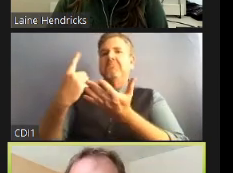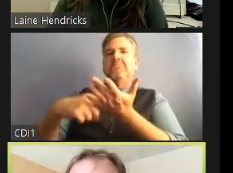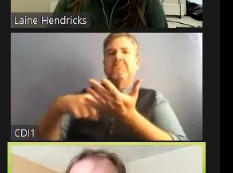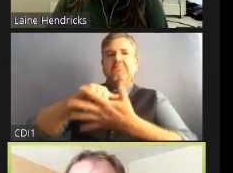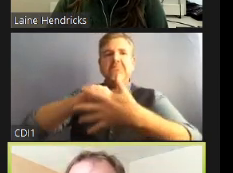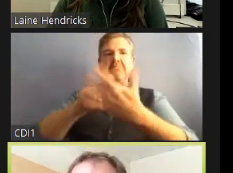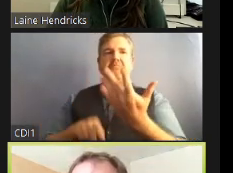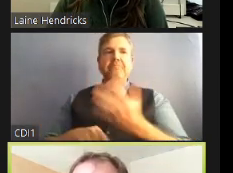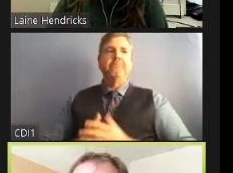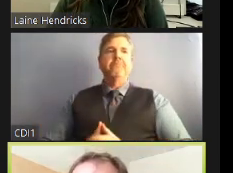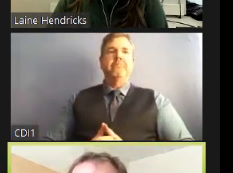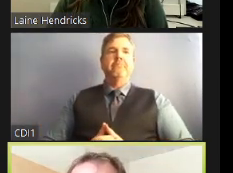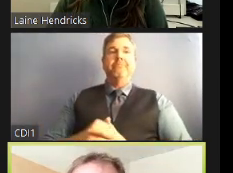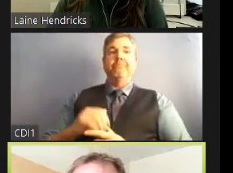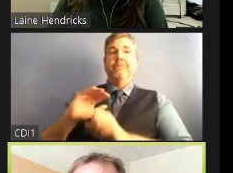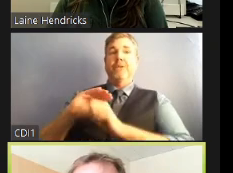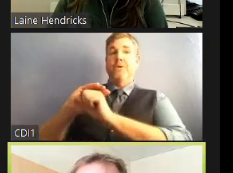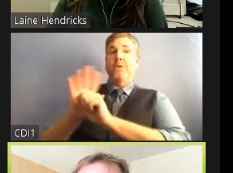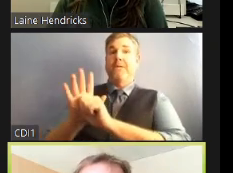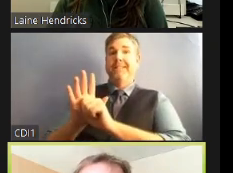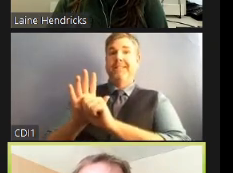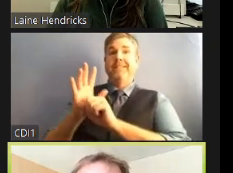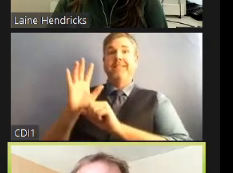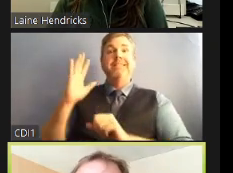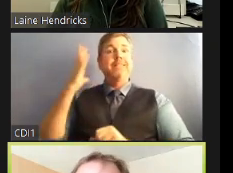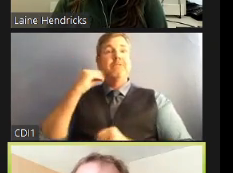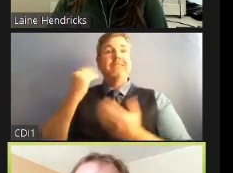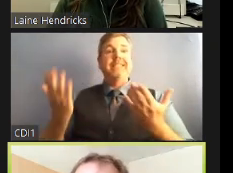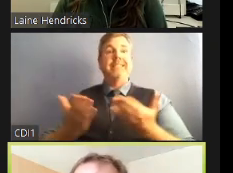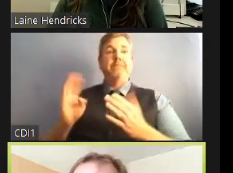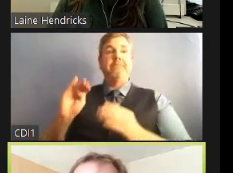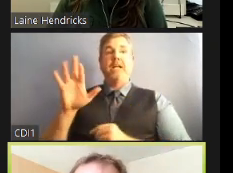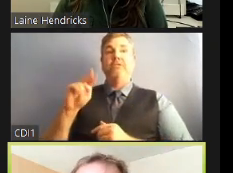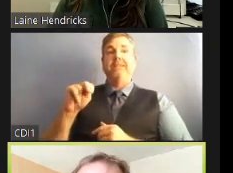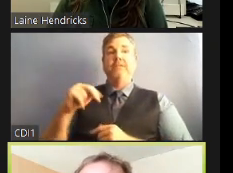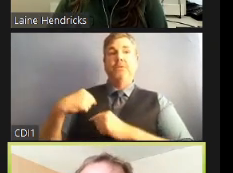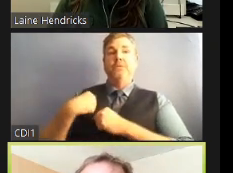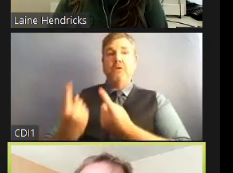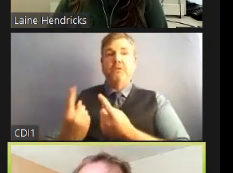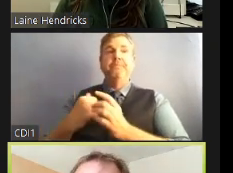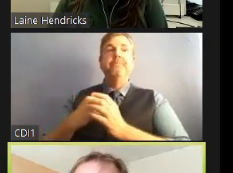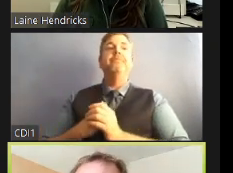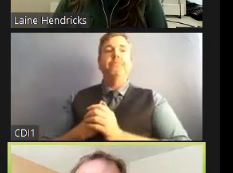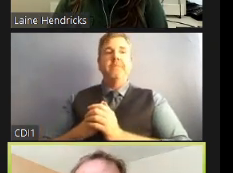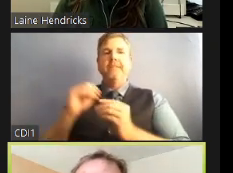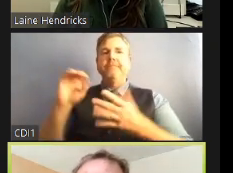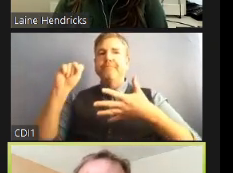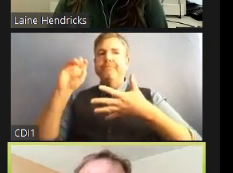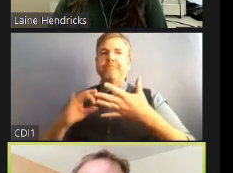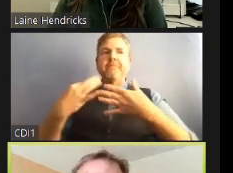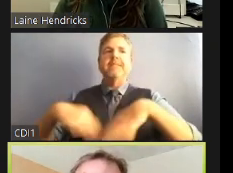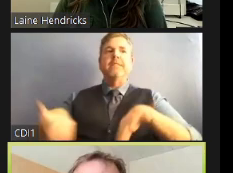thus far, and identify some of the key priorities and strategies that we're working on this week.